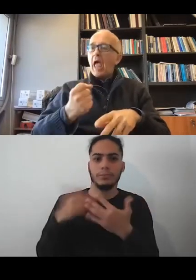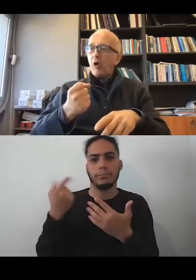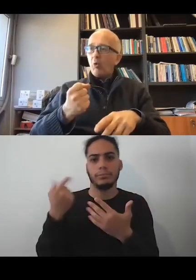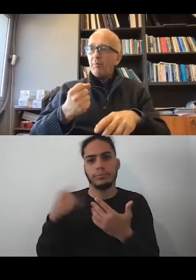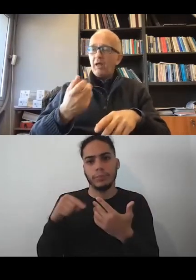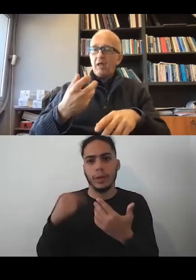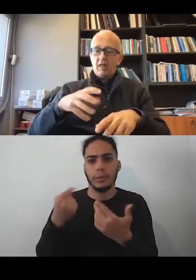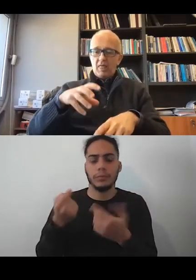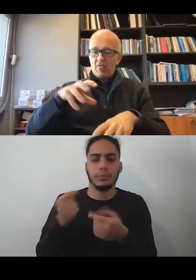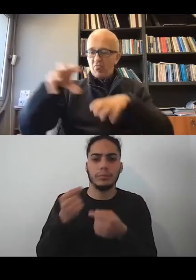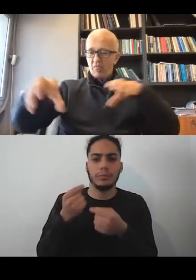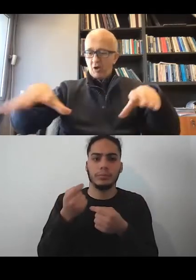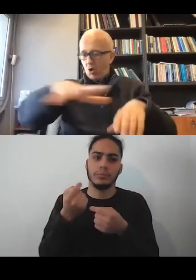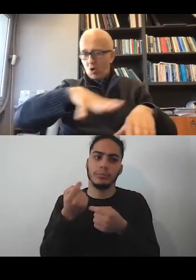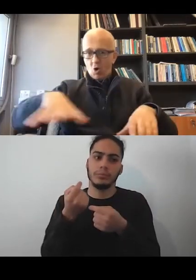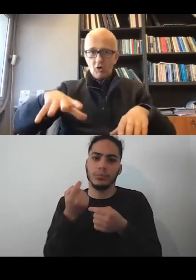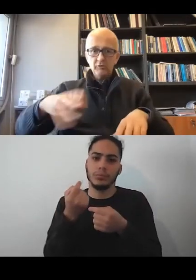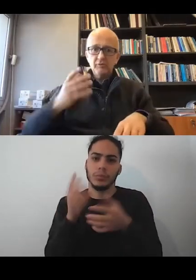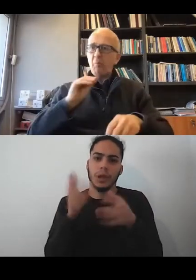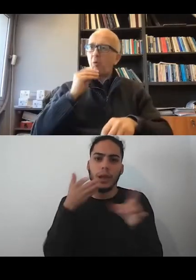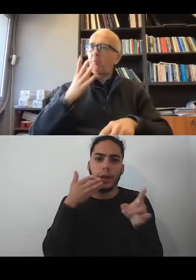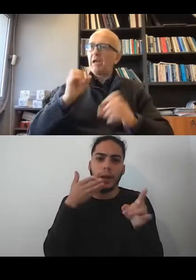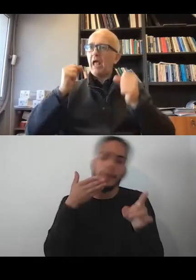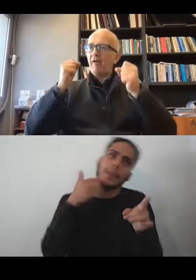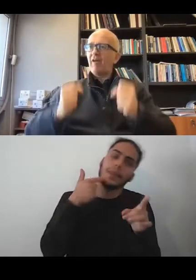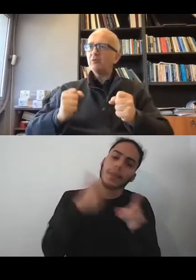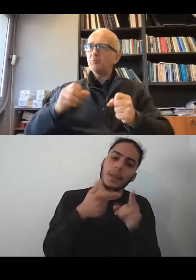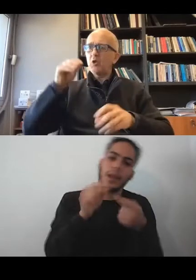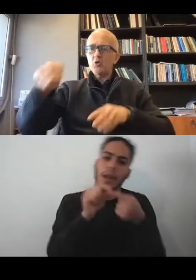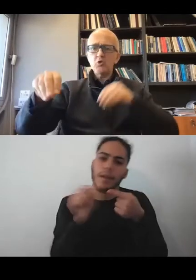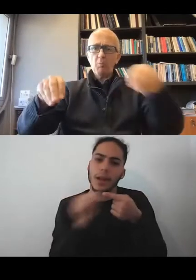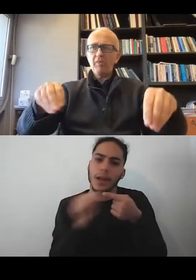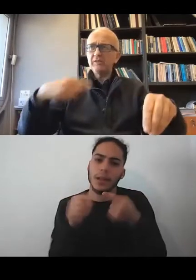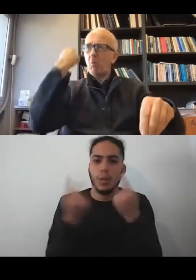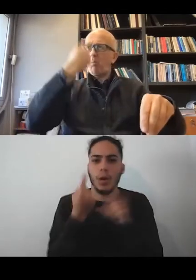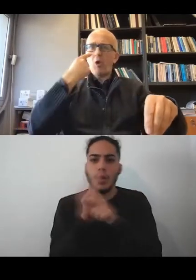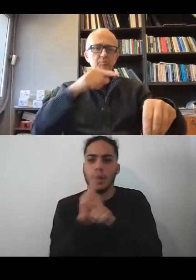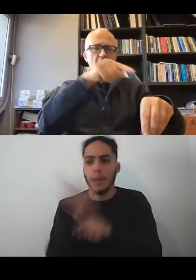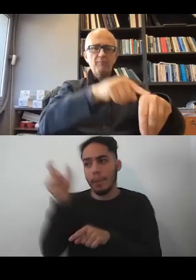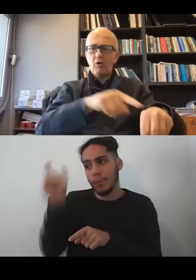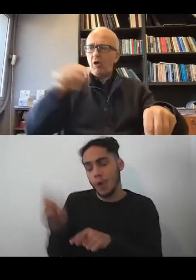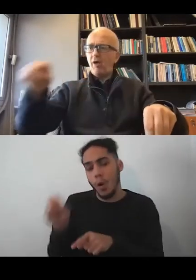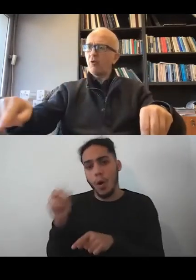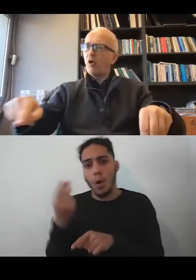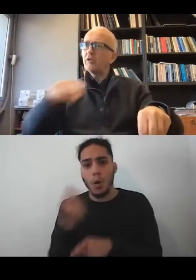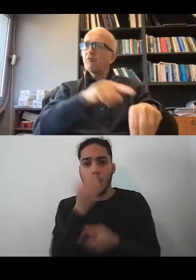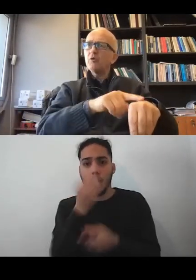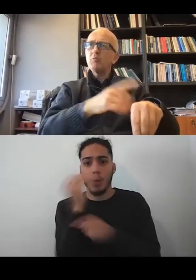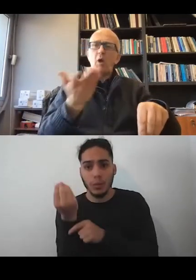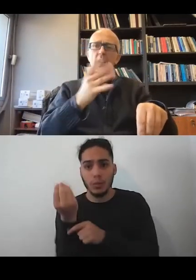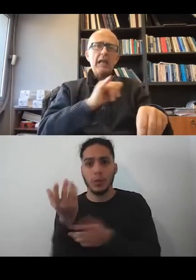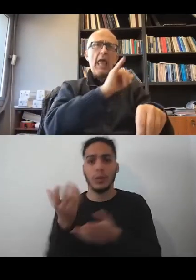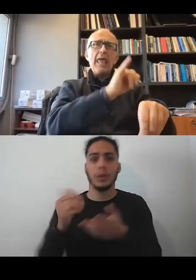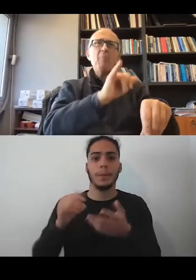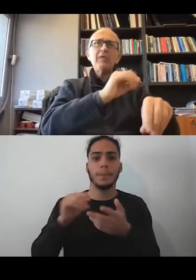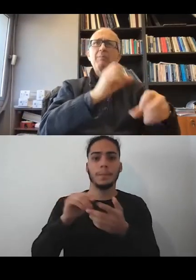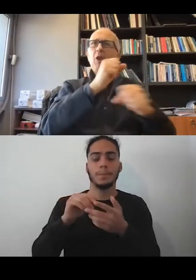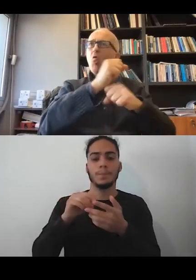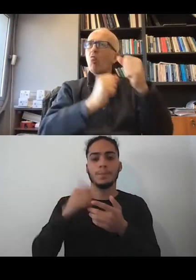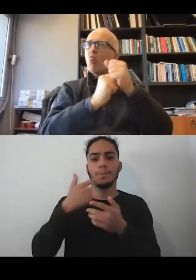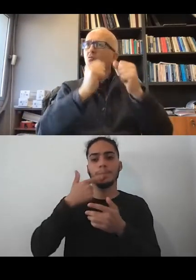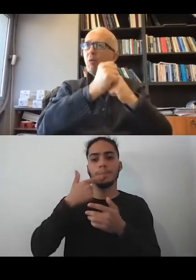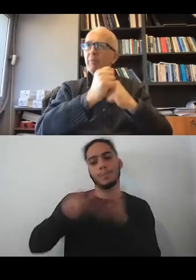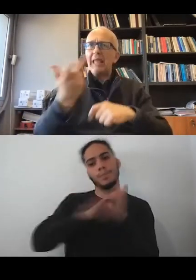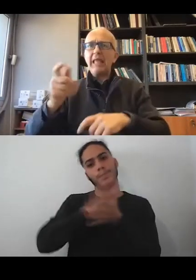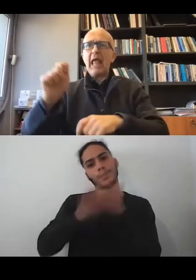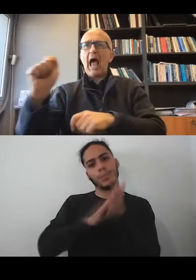or object, and sign languages are using a spatial morphological